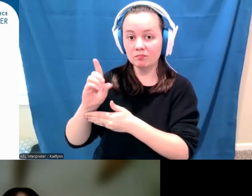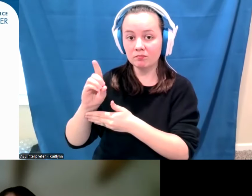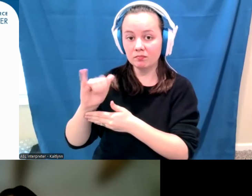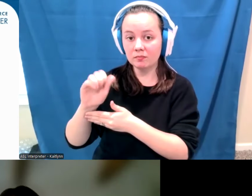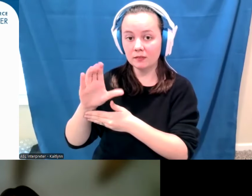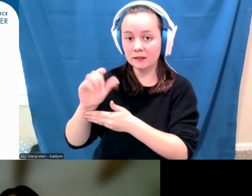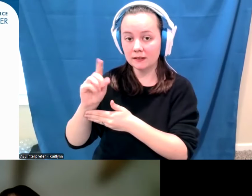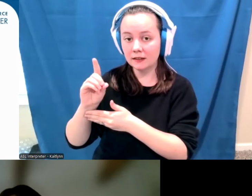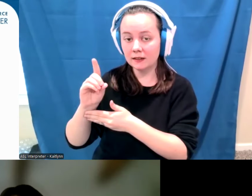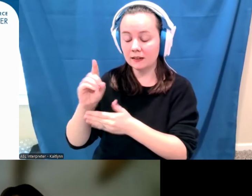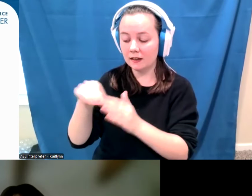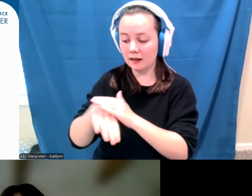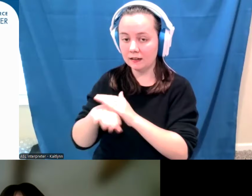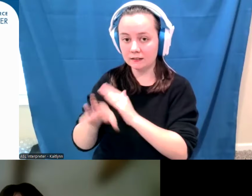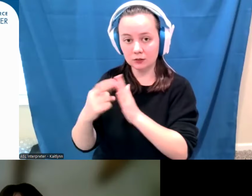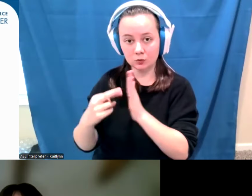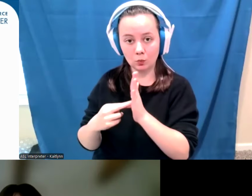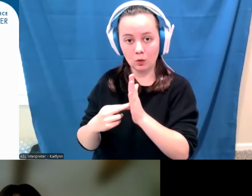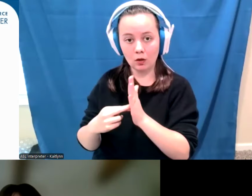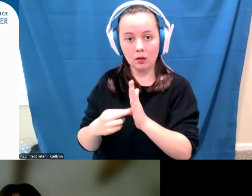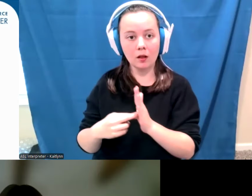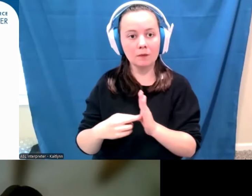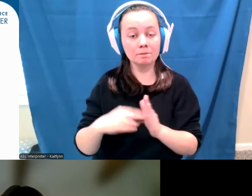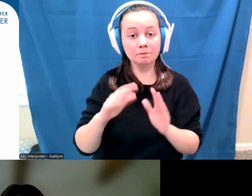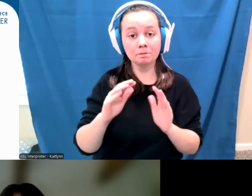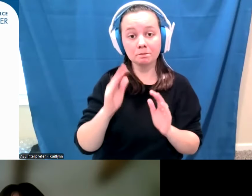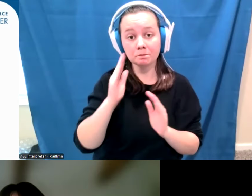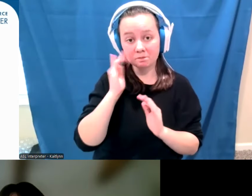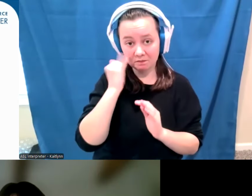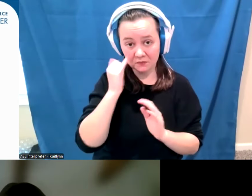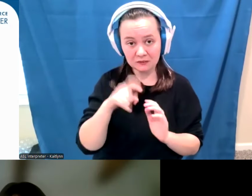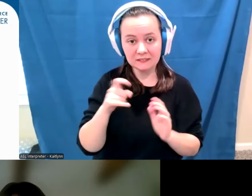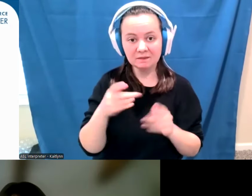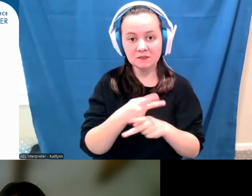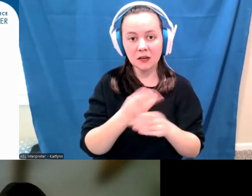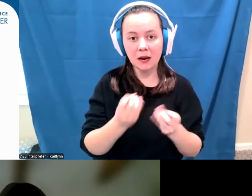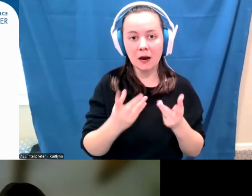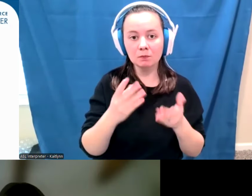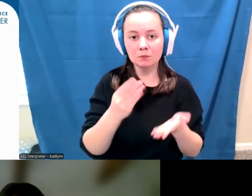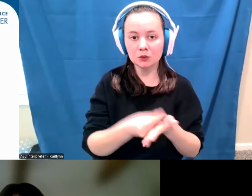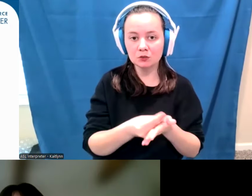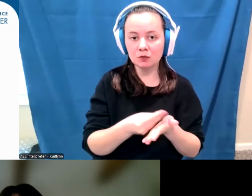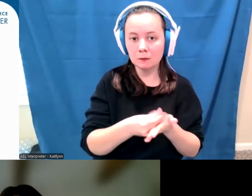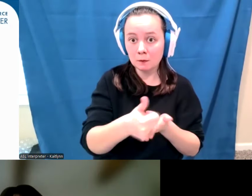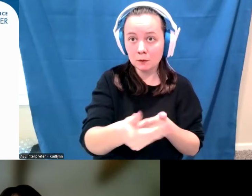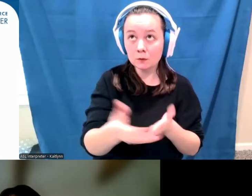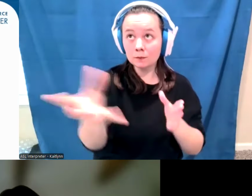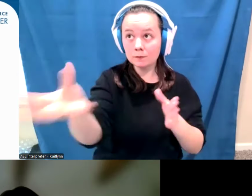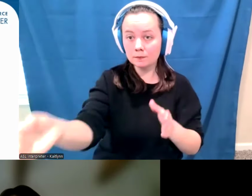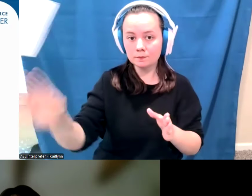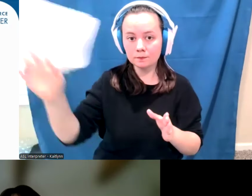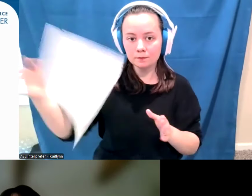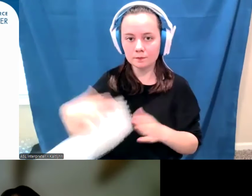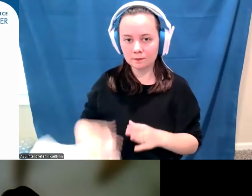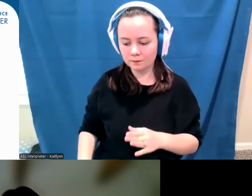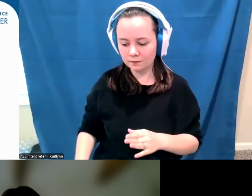evidence what proportion of funding is going through to direct care workers' compensation, and to be able to